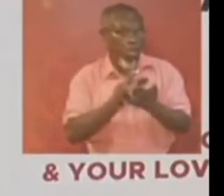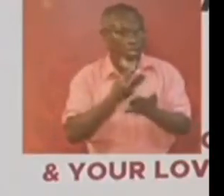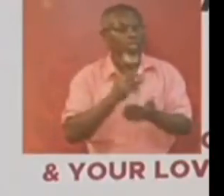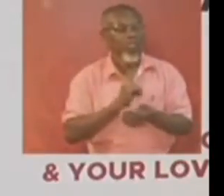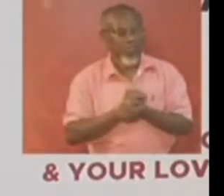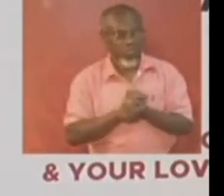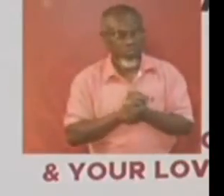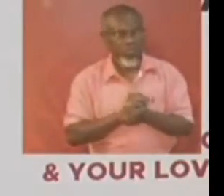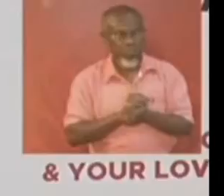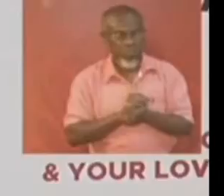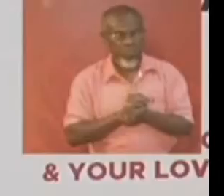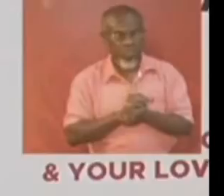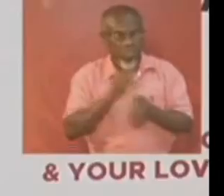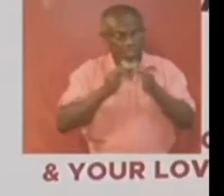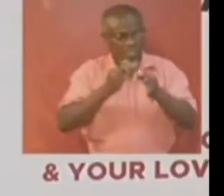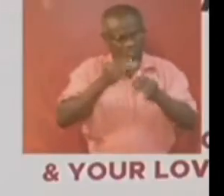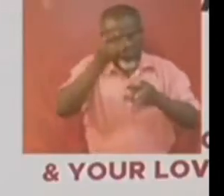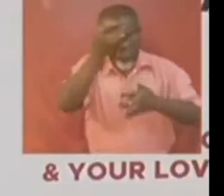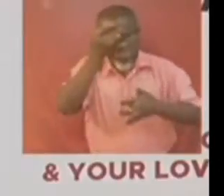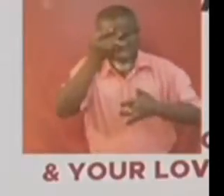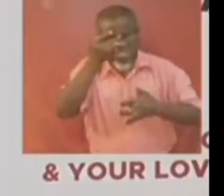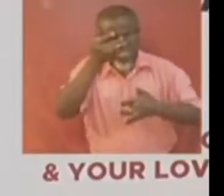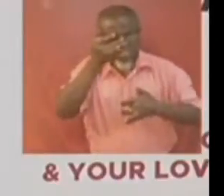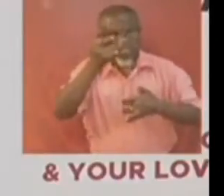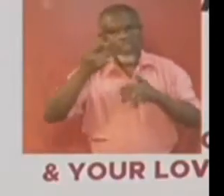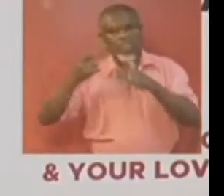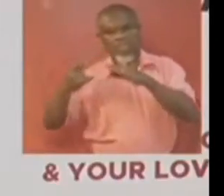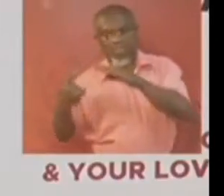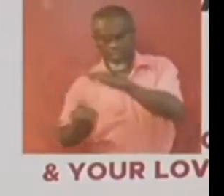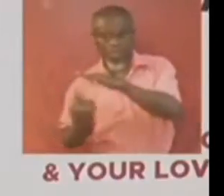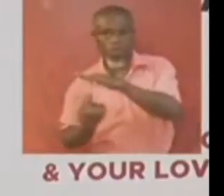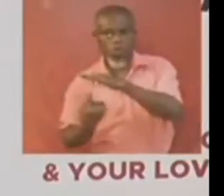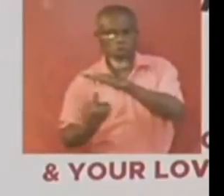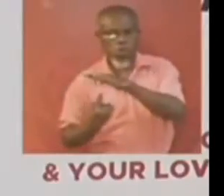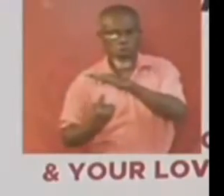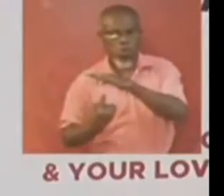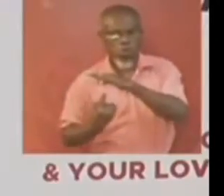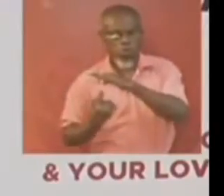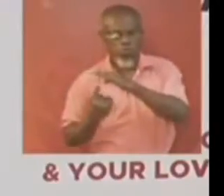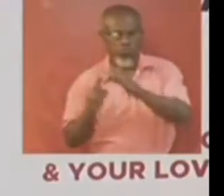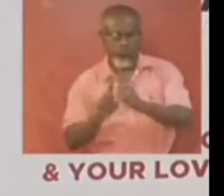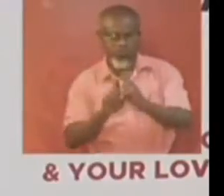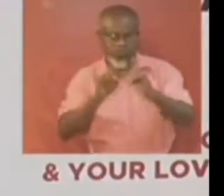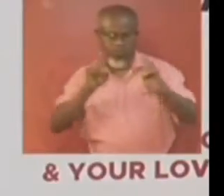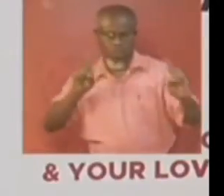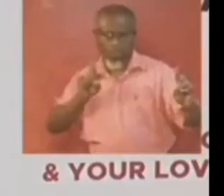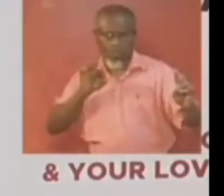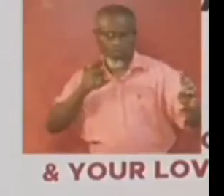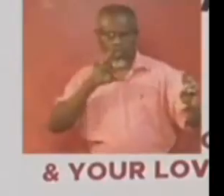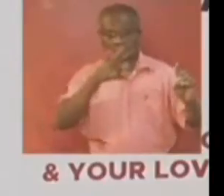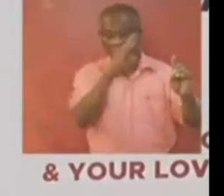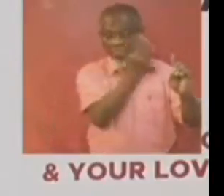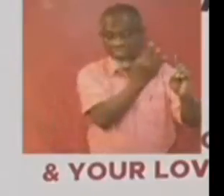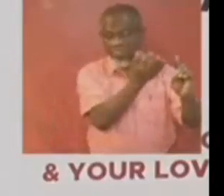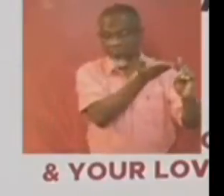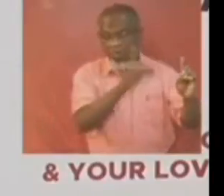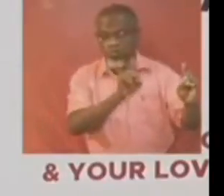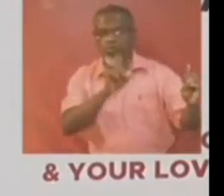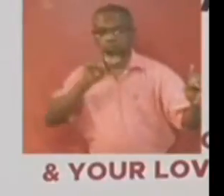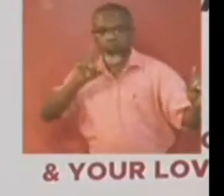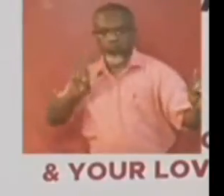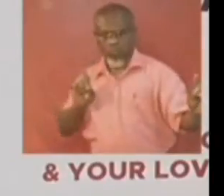self-quarantine themselves, that is, avoid contact with relatives. Personal responsibility is key in keeping